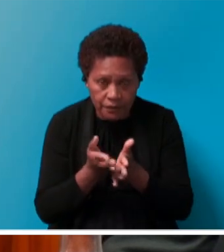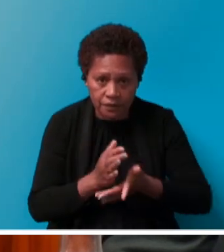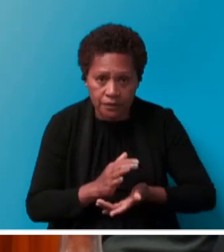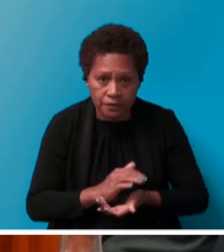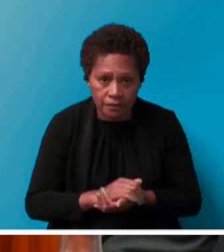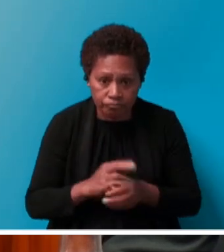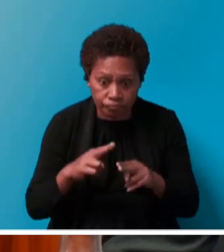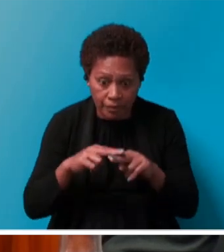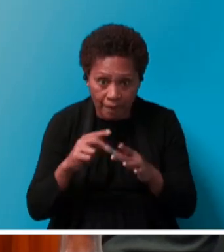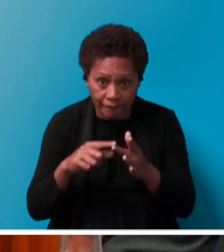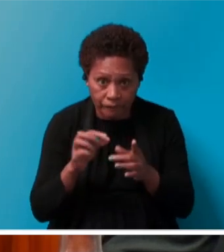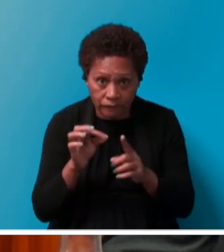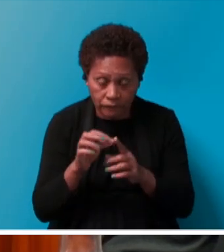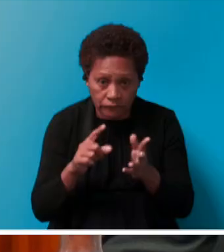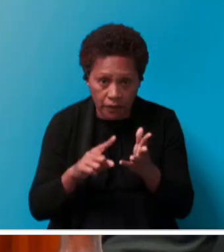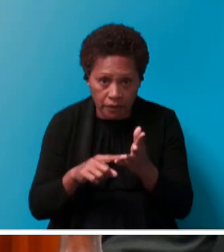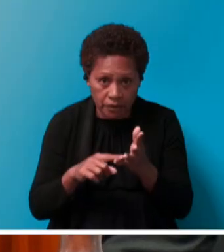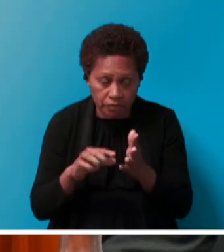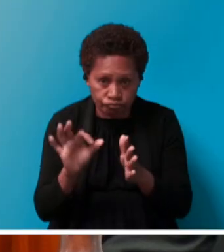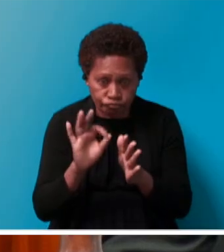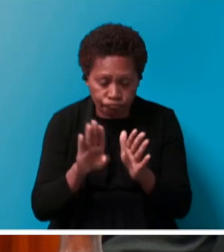FIPO has not grown.